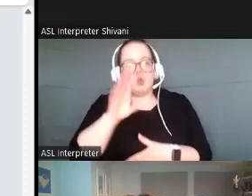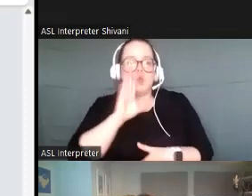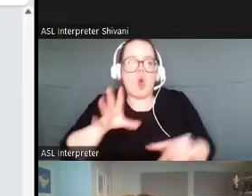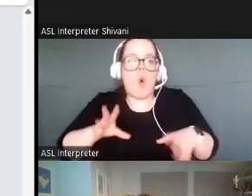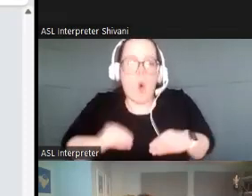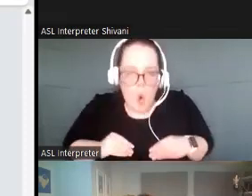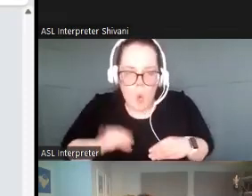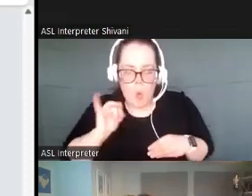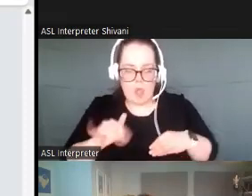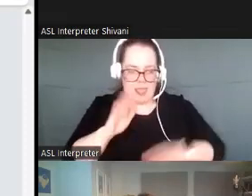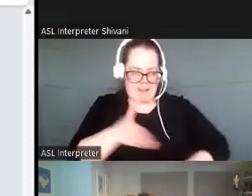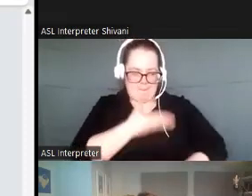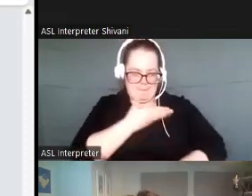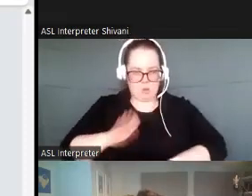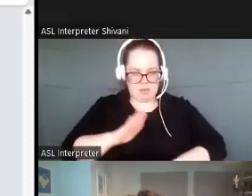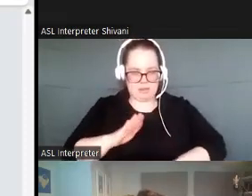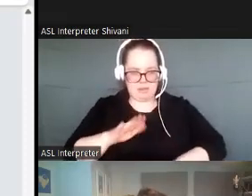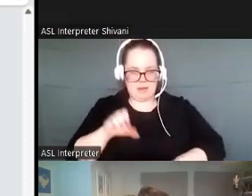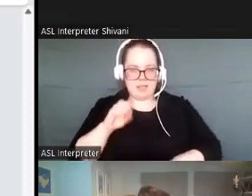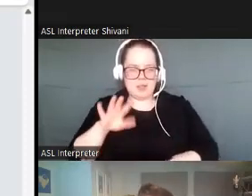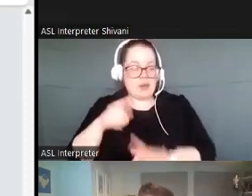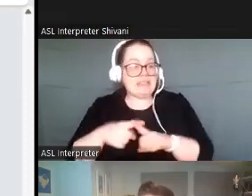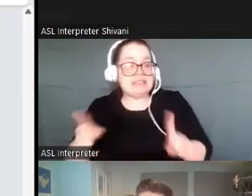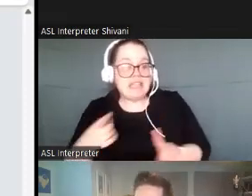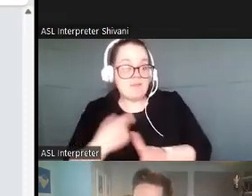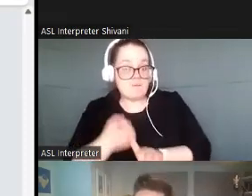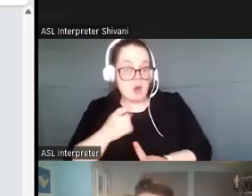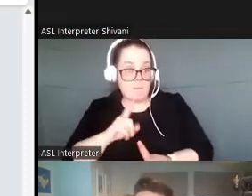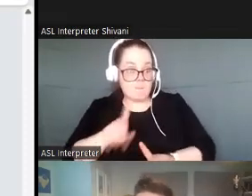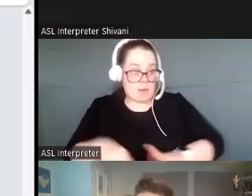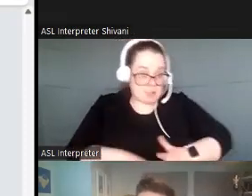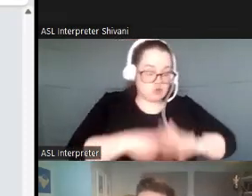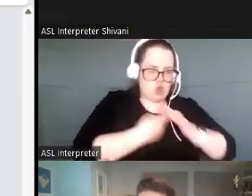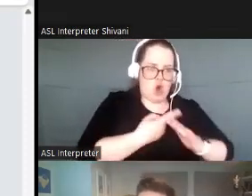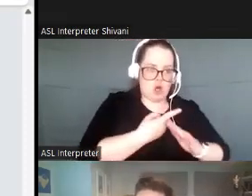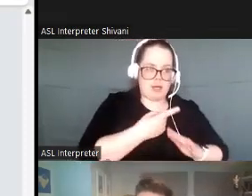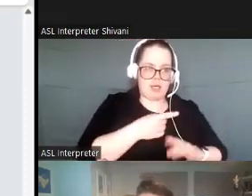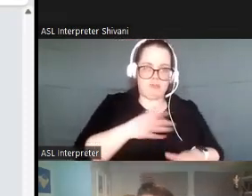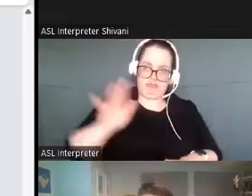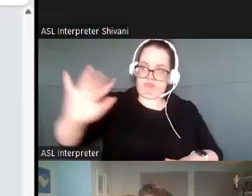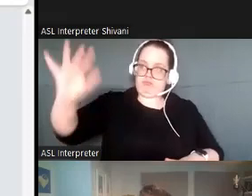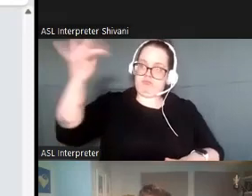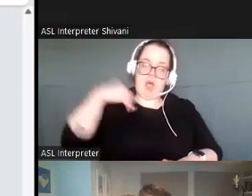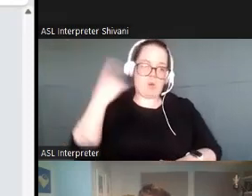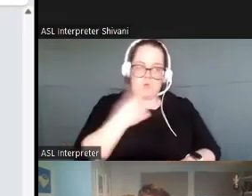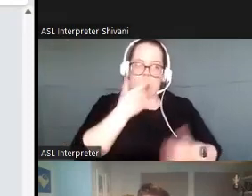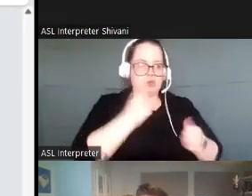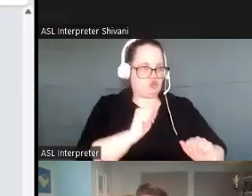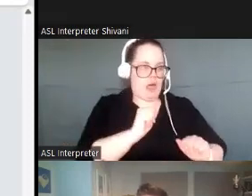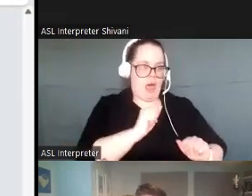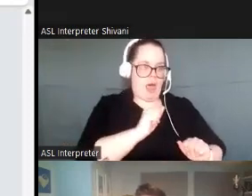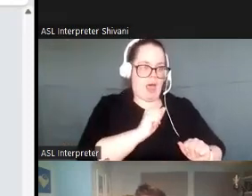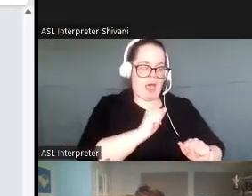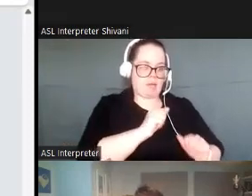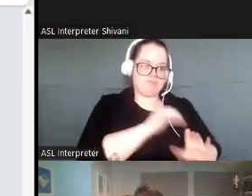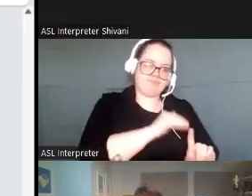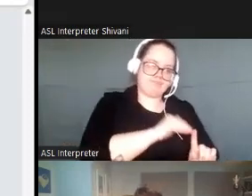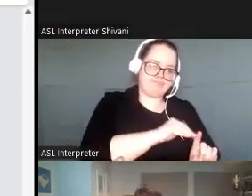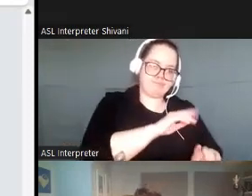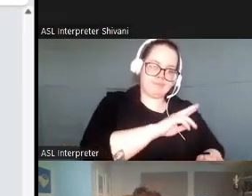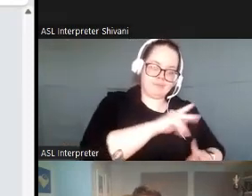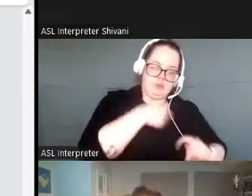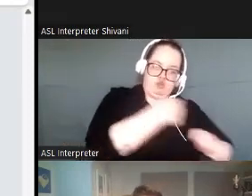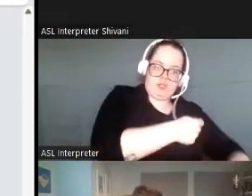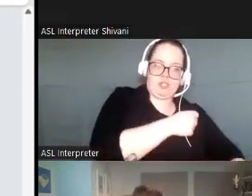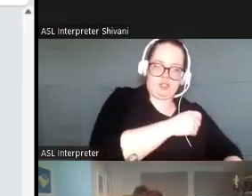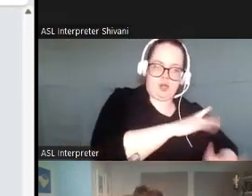I was always trying to get record deals. Now I really don't care so much about a traditional record deal. And how do you license it? You can do